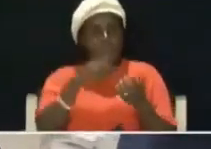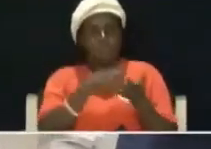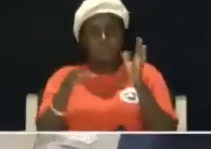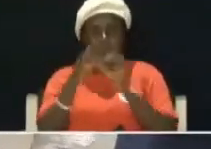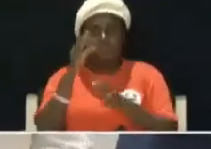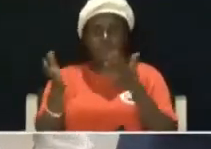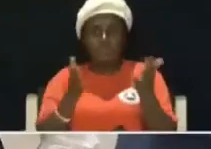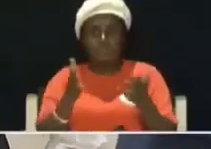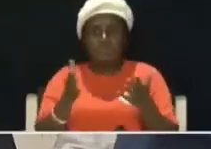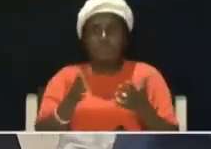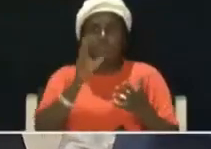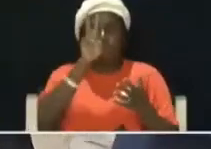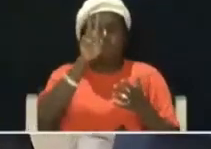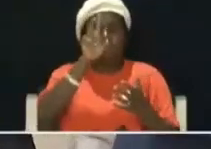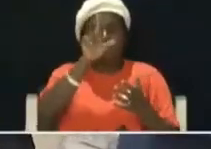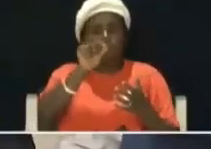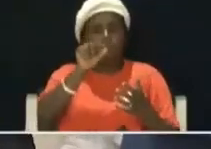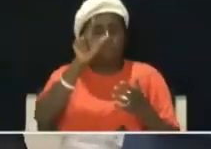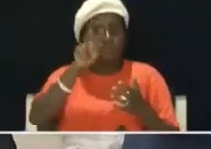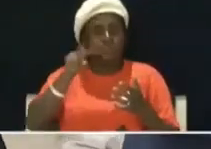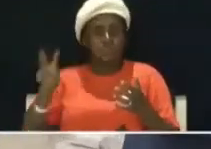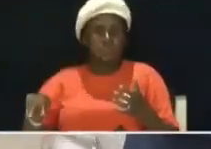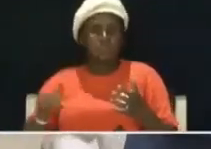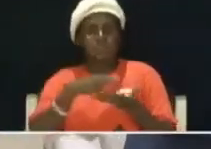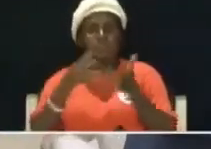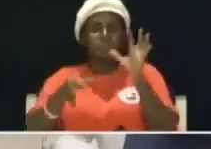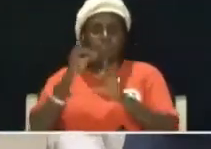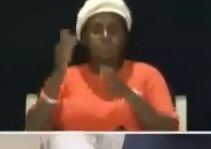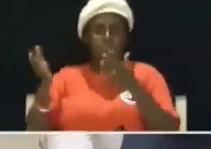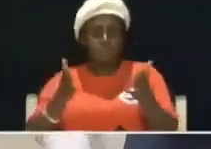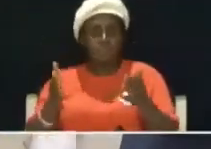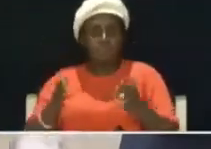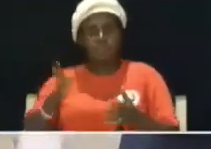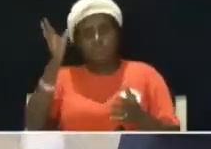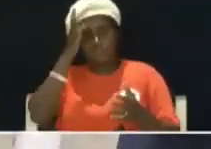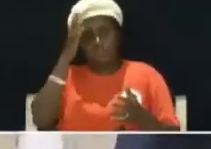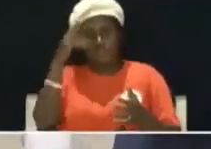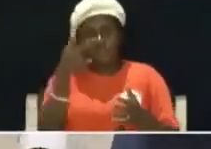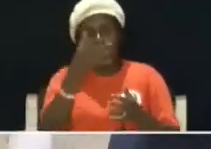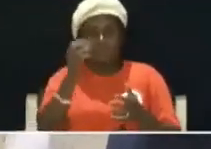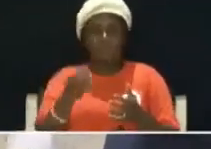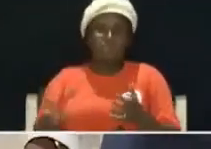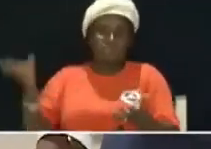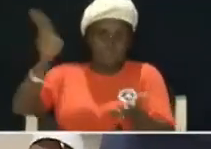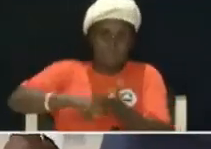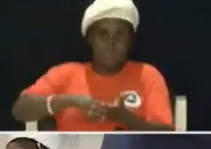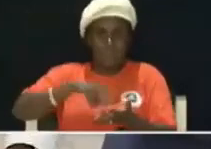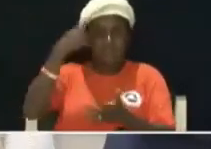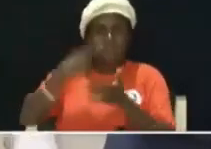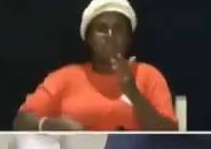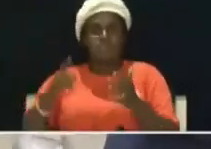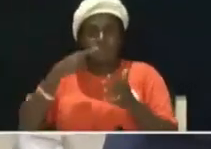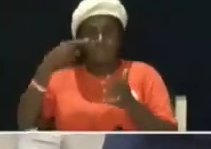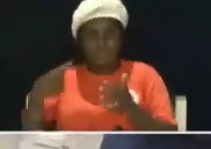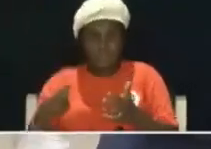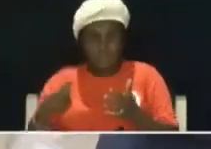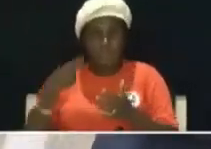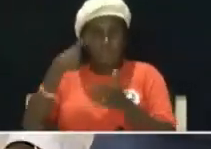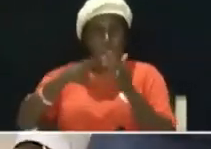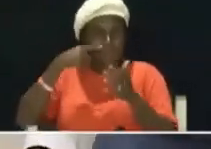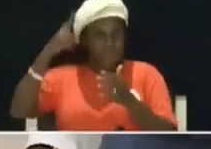2022, June, Holy Ghost service, we came here. That the GO repeated what he said in the dream, verbatim.